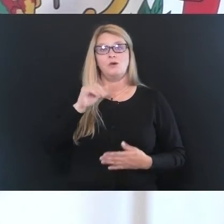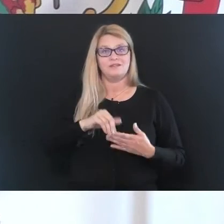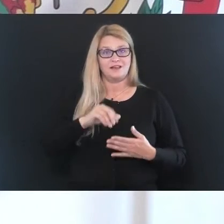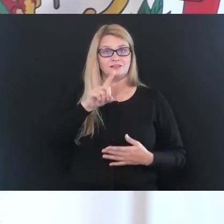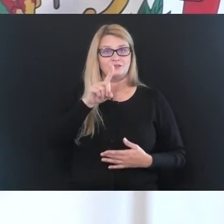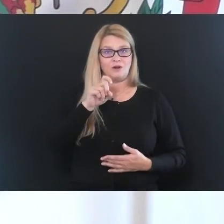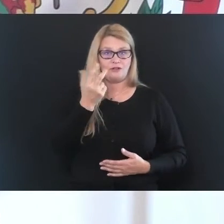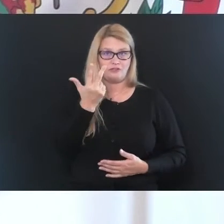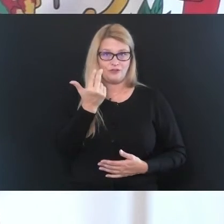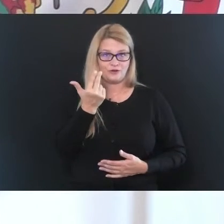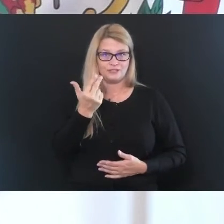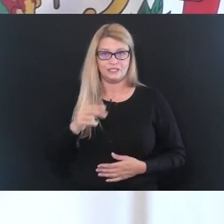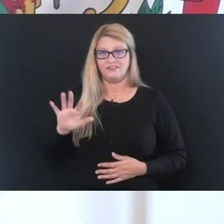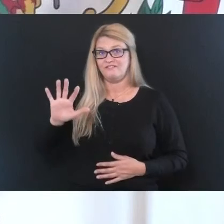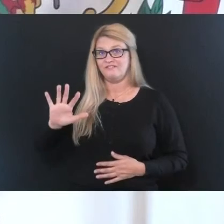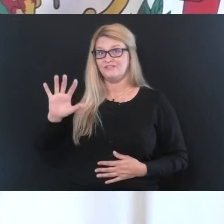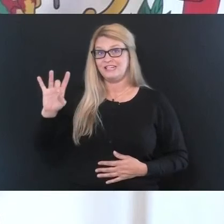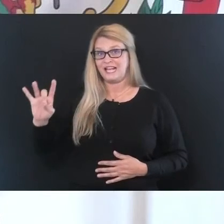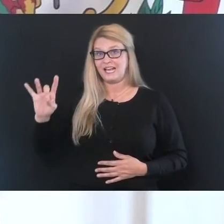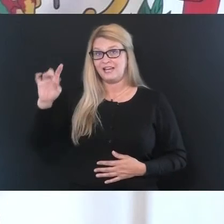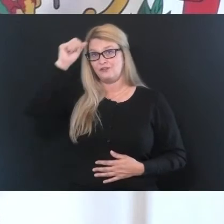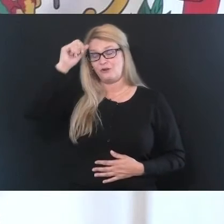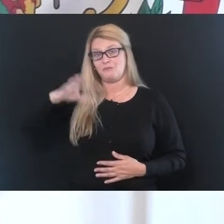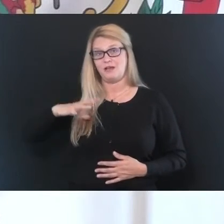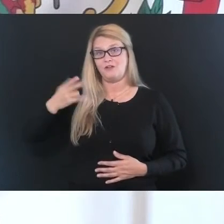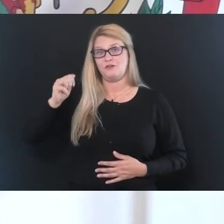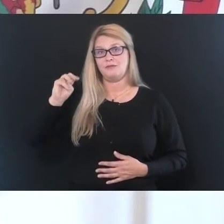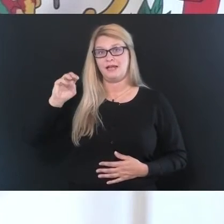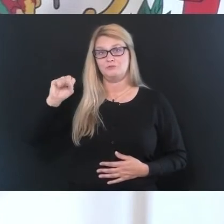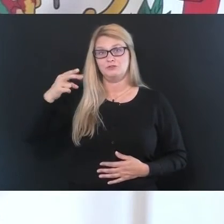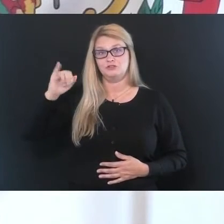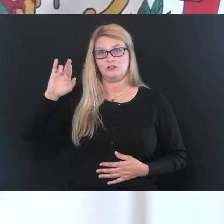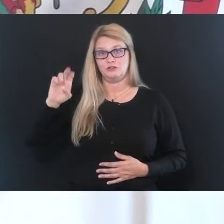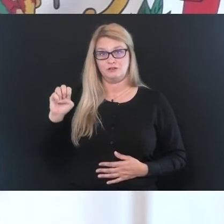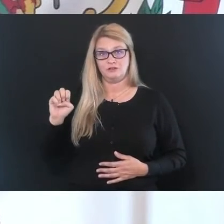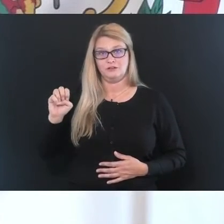death, a 58-year-old male from Hampshire County.